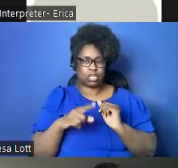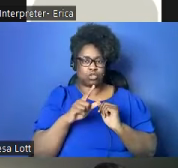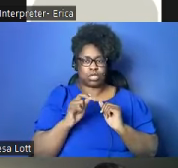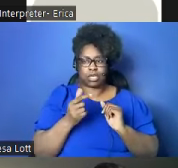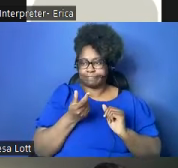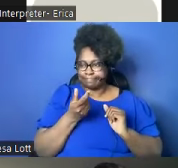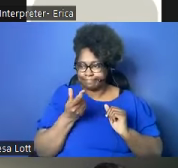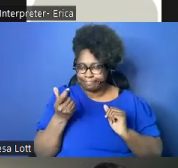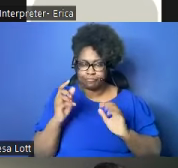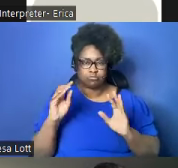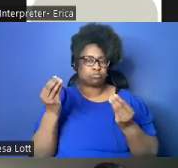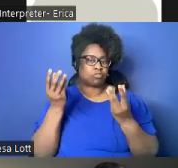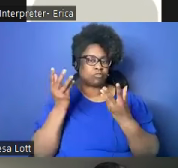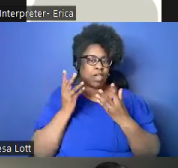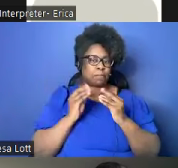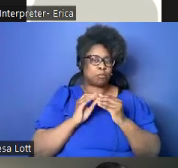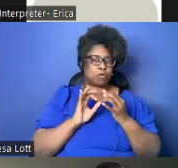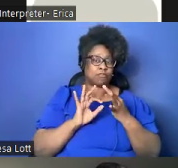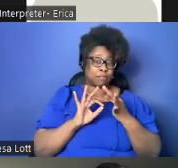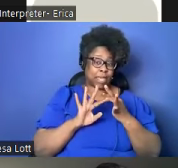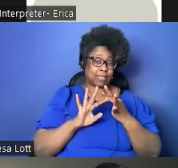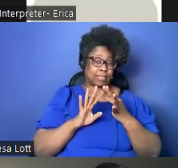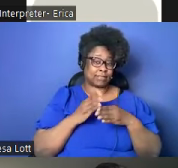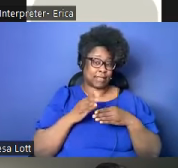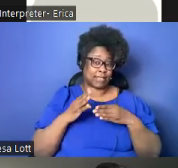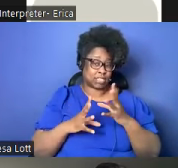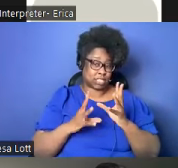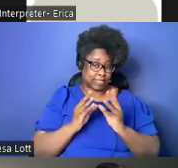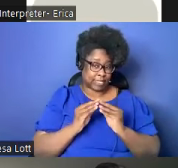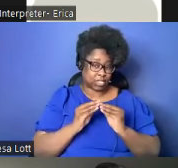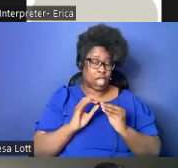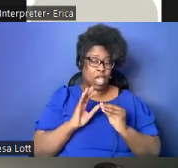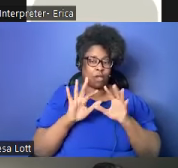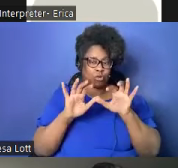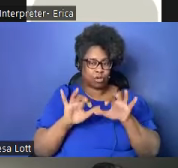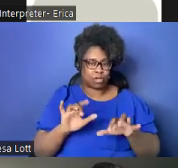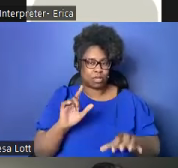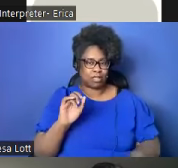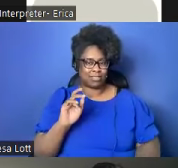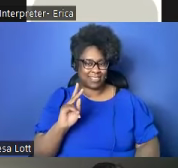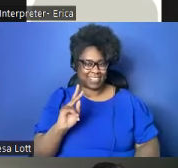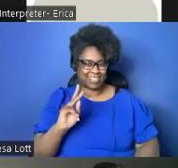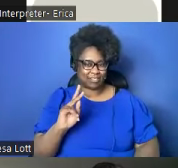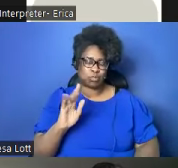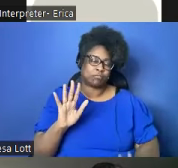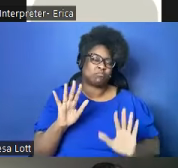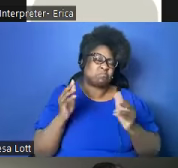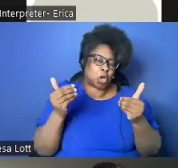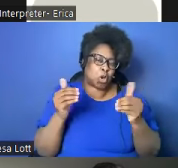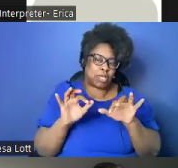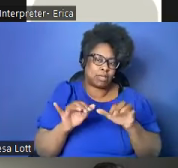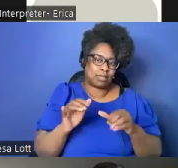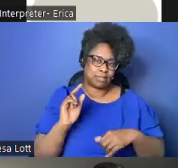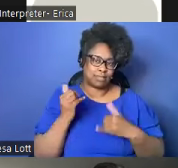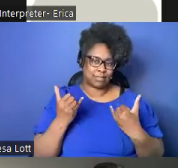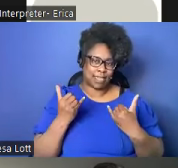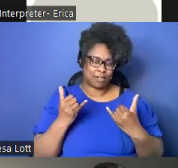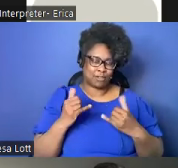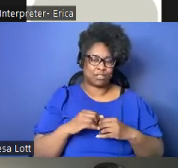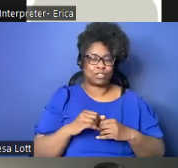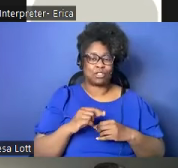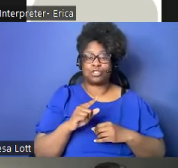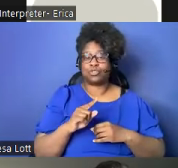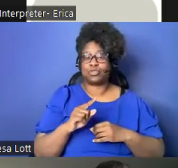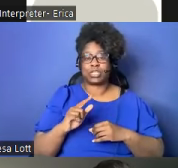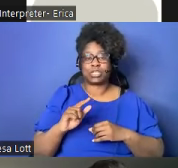hopefully provide us with additional feedback. And at the end of the session, I'll drop a link in. Actually, I could drop it in now so that you can provide